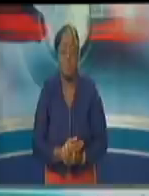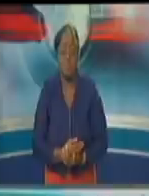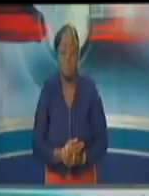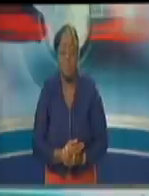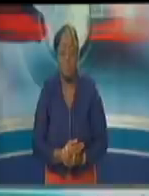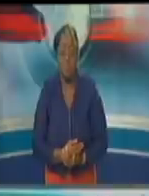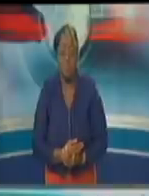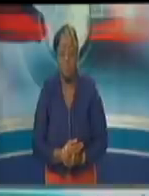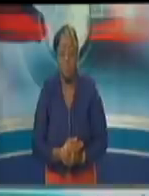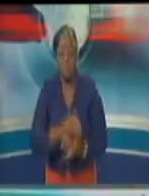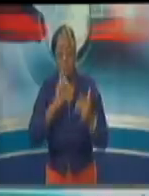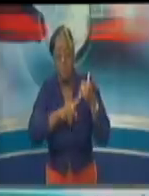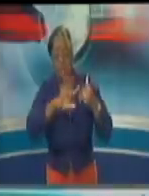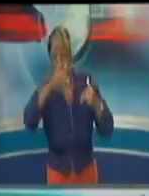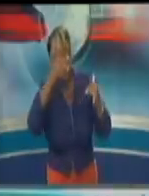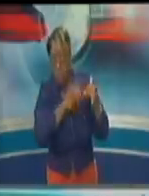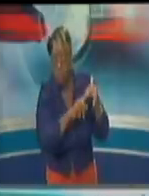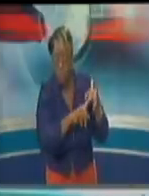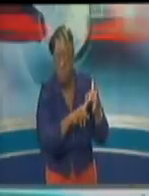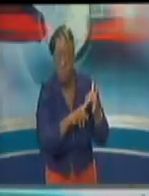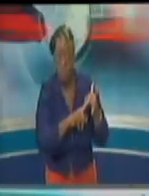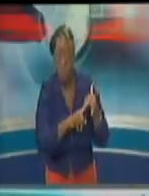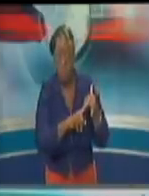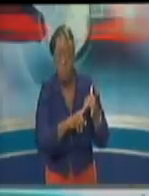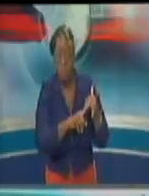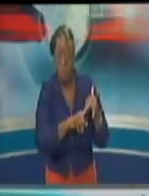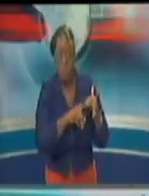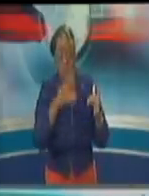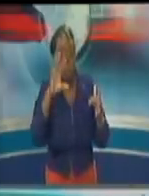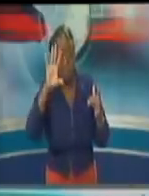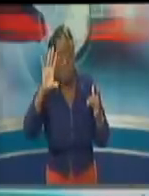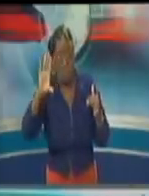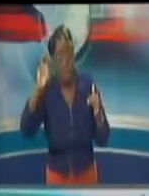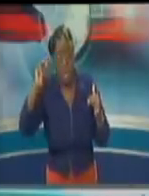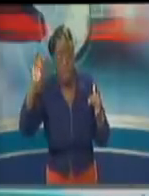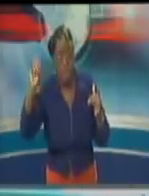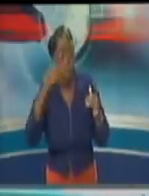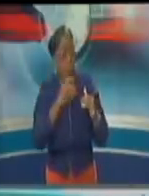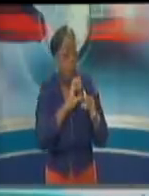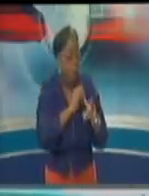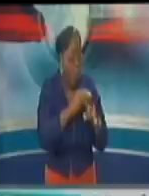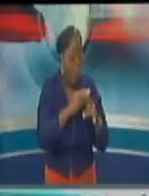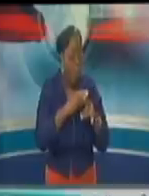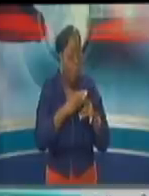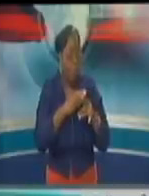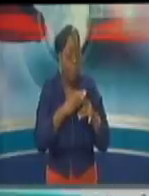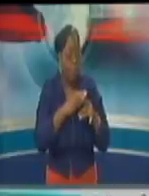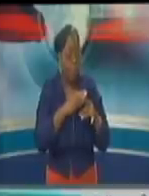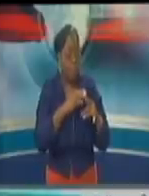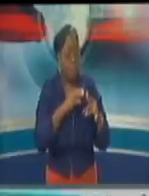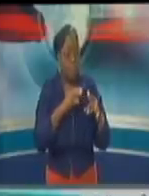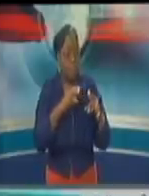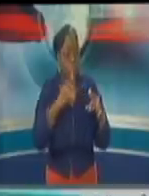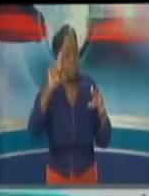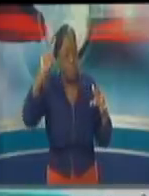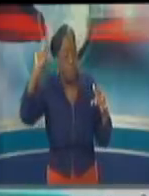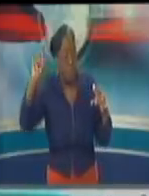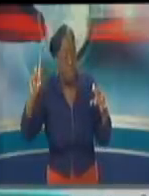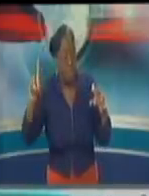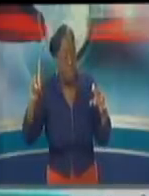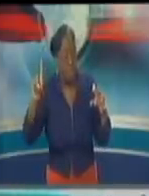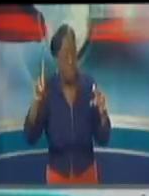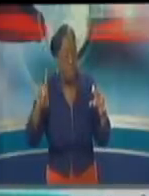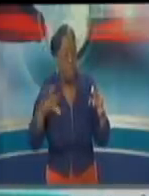And my other question is to either Minister Deyalsingh or Dr. Parasram. We may have addressed this issue before, but do we have